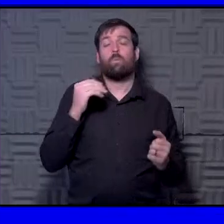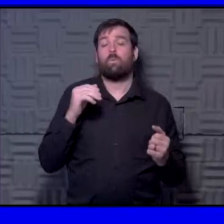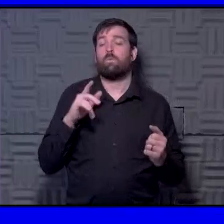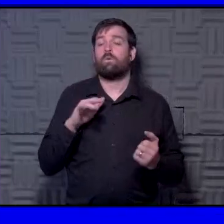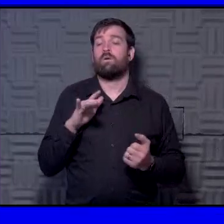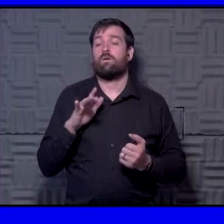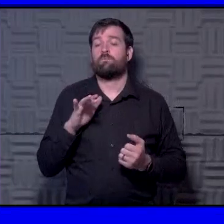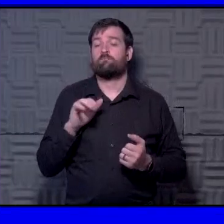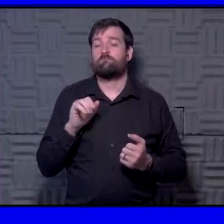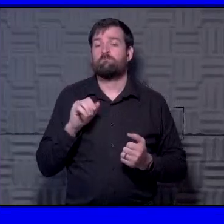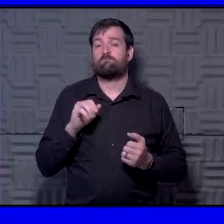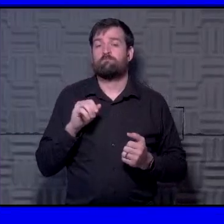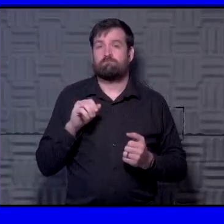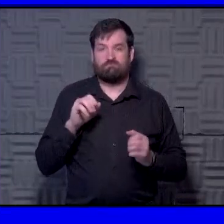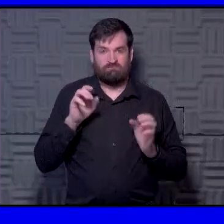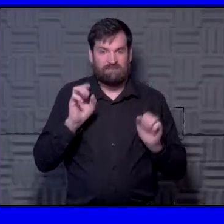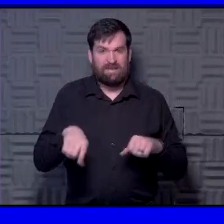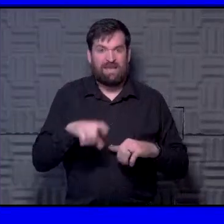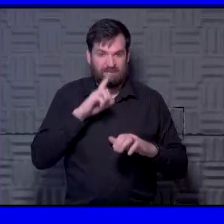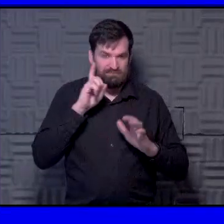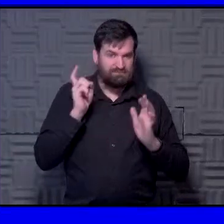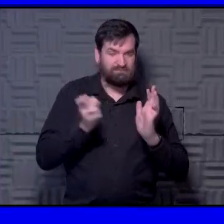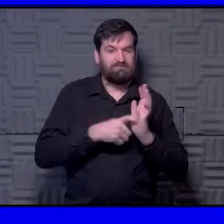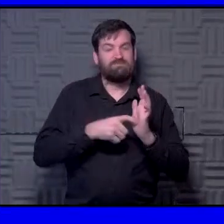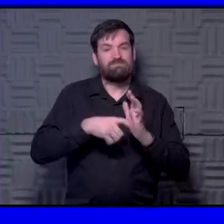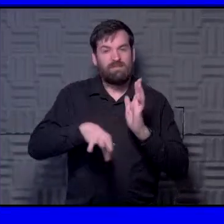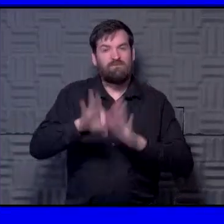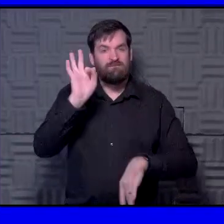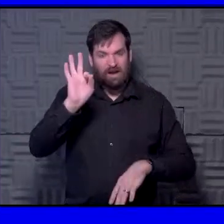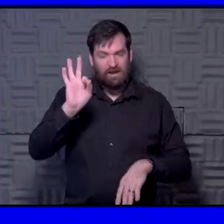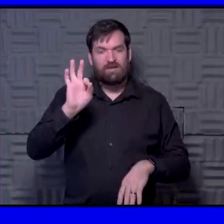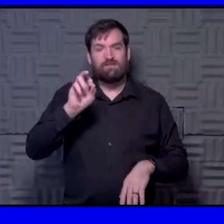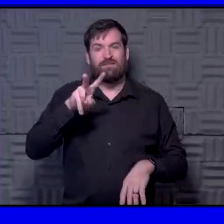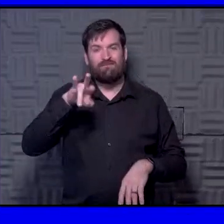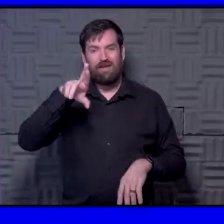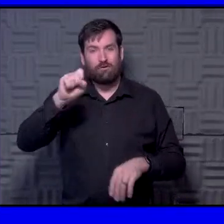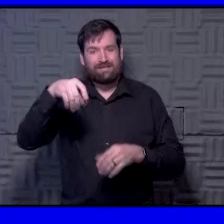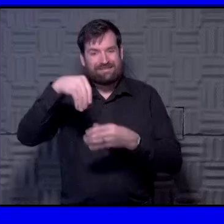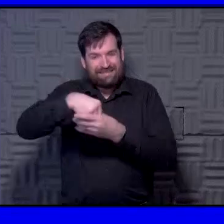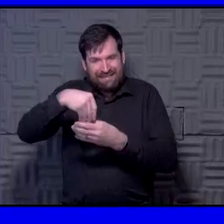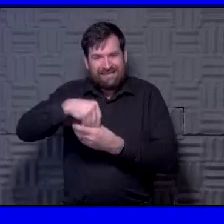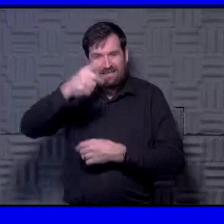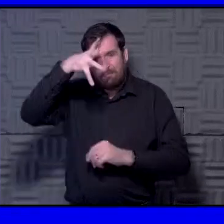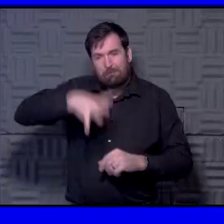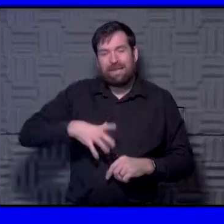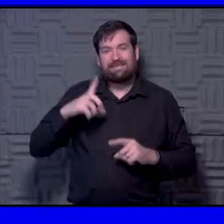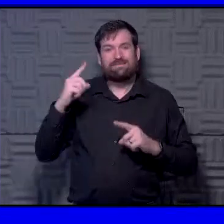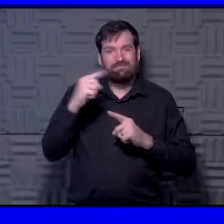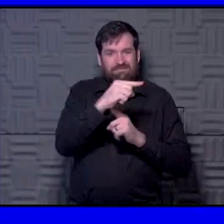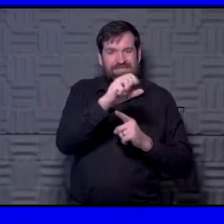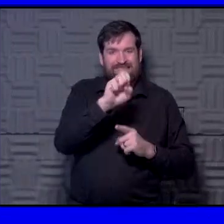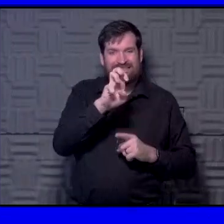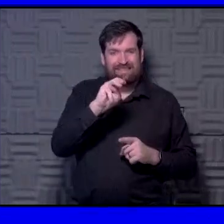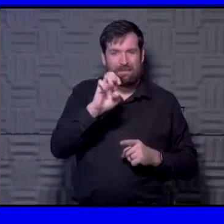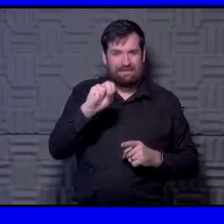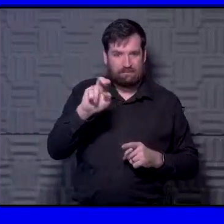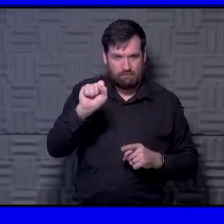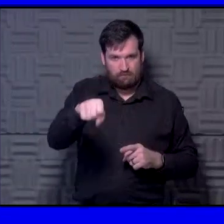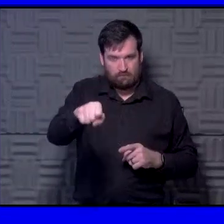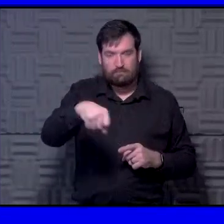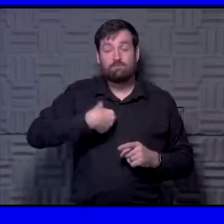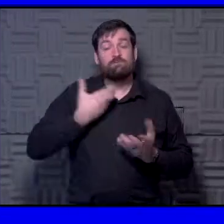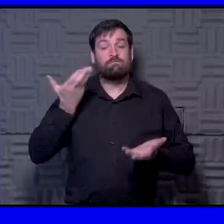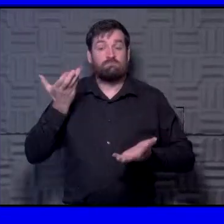find the virus in men's semen. We don't know the full impact of that. It may have no impact at all. It might just be